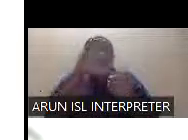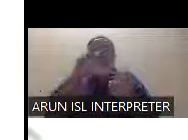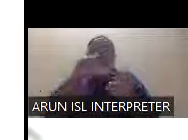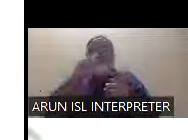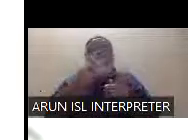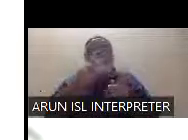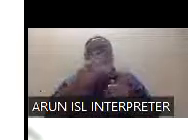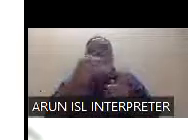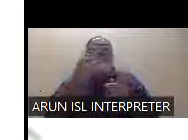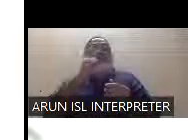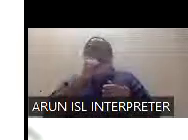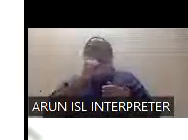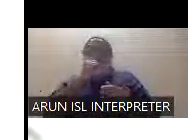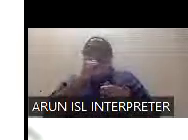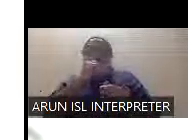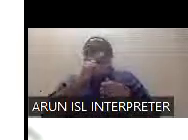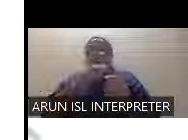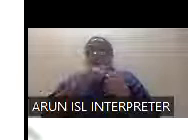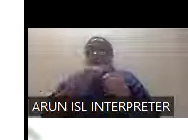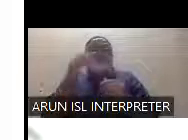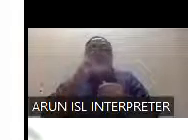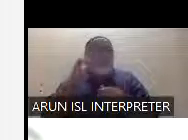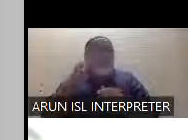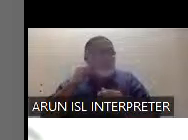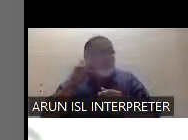hearing, for speech, and ambulant and non-ambulant.